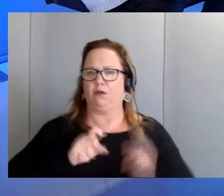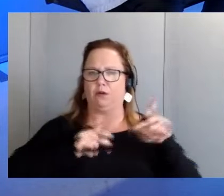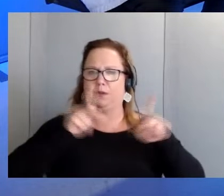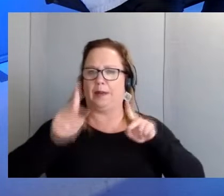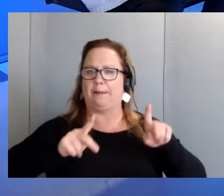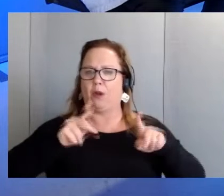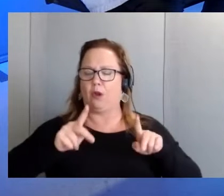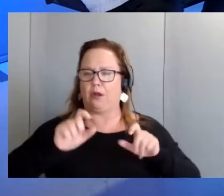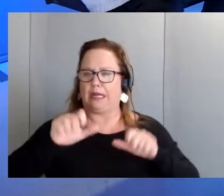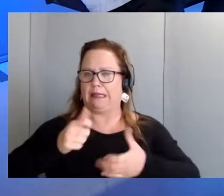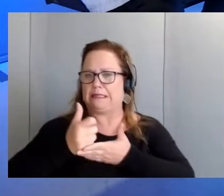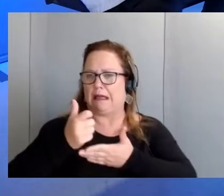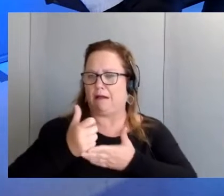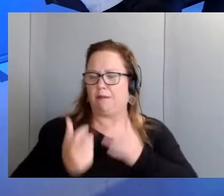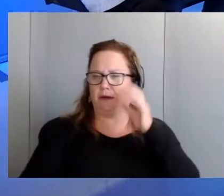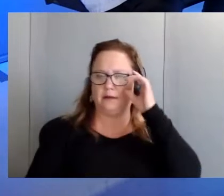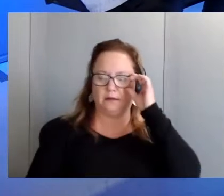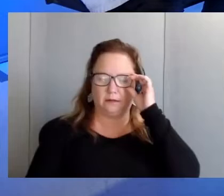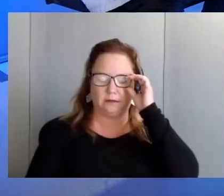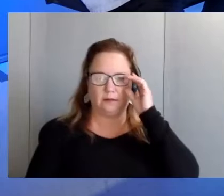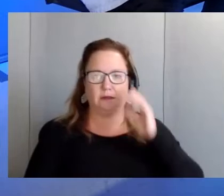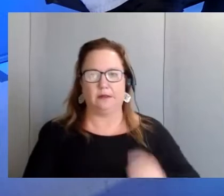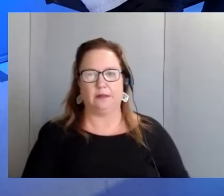with dementia and Alzheimer's?